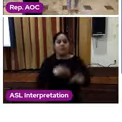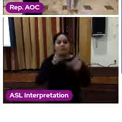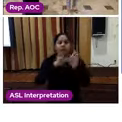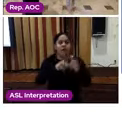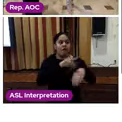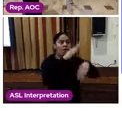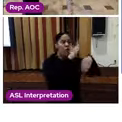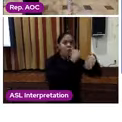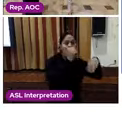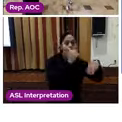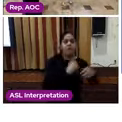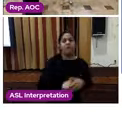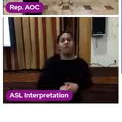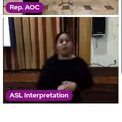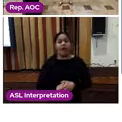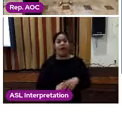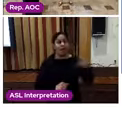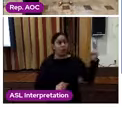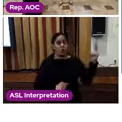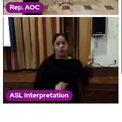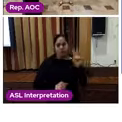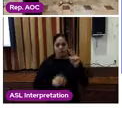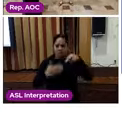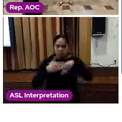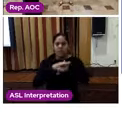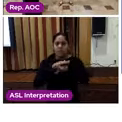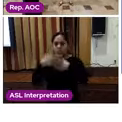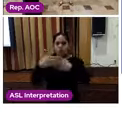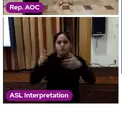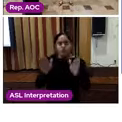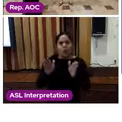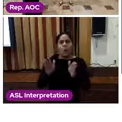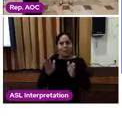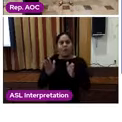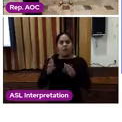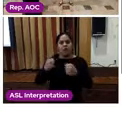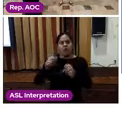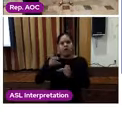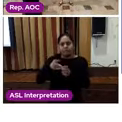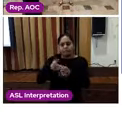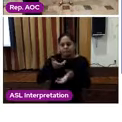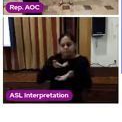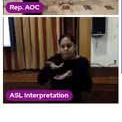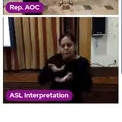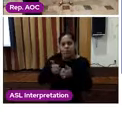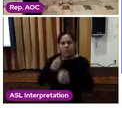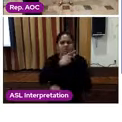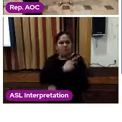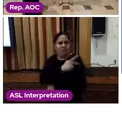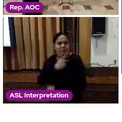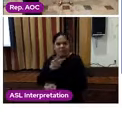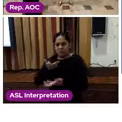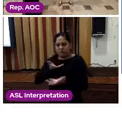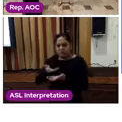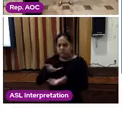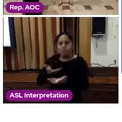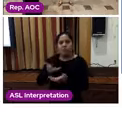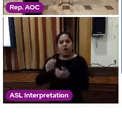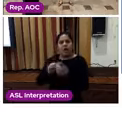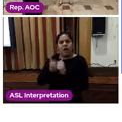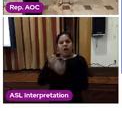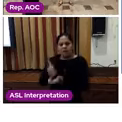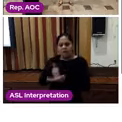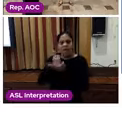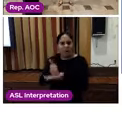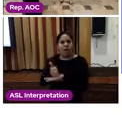called, and they go right into that emergency room to do psychological and social interventions at